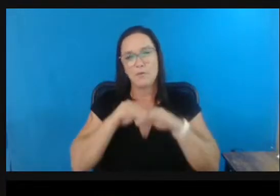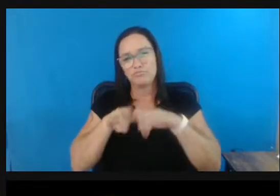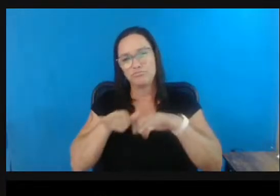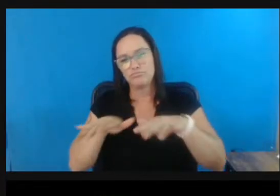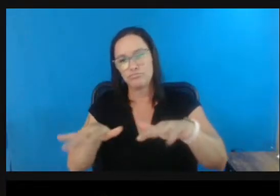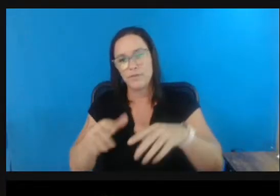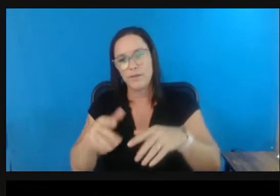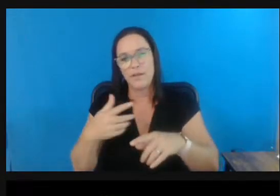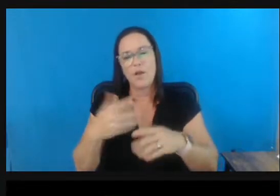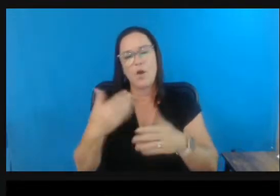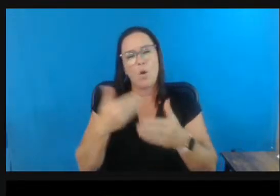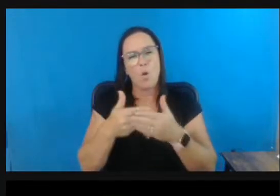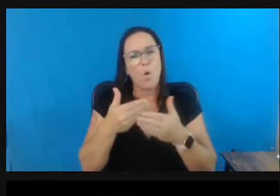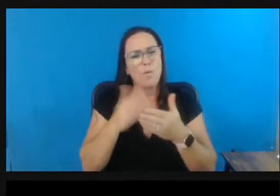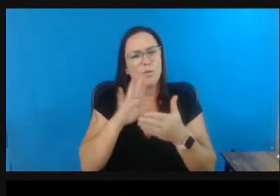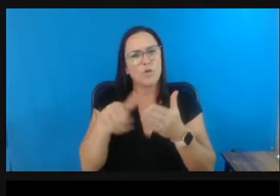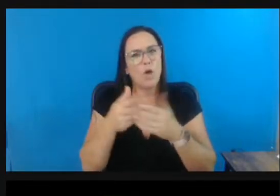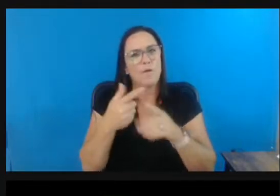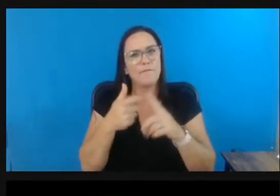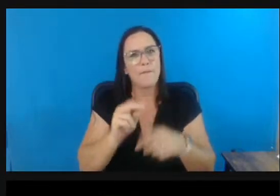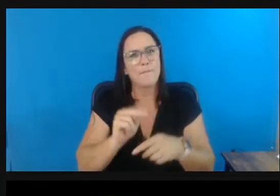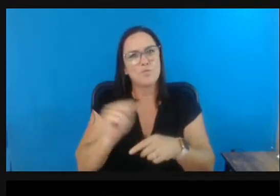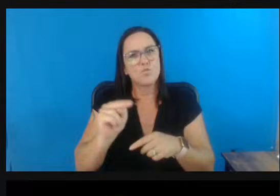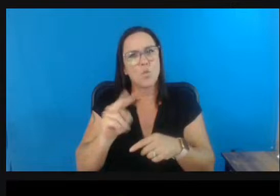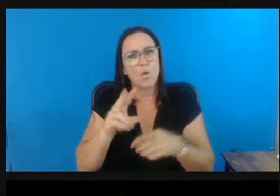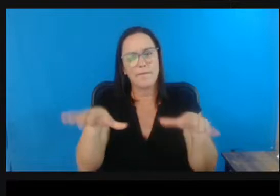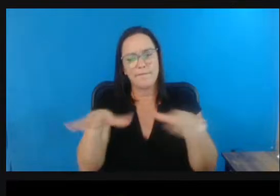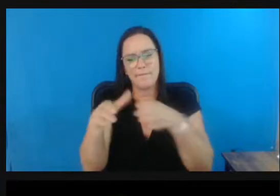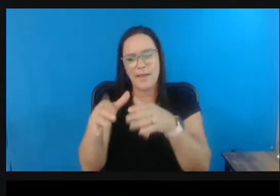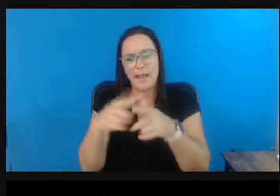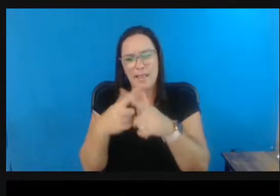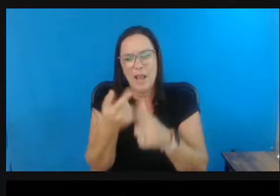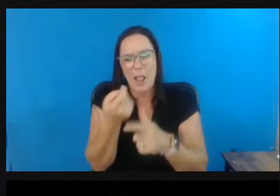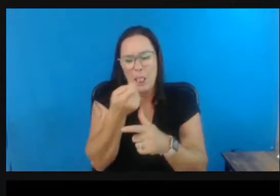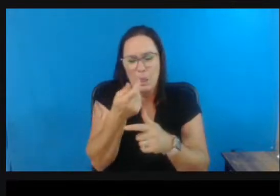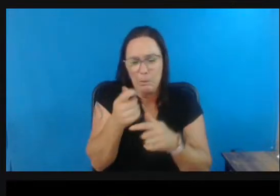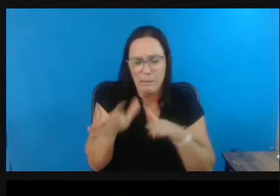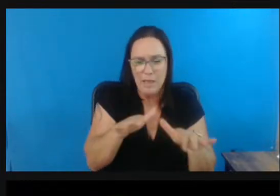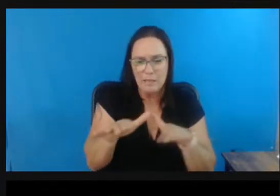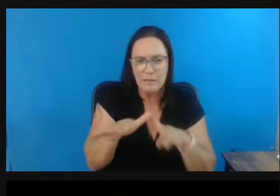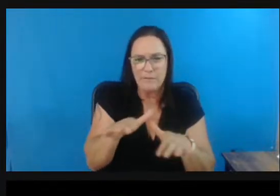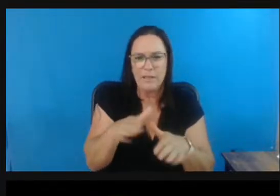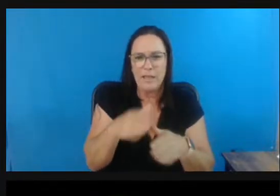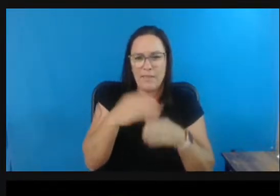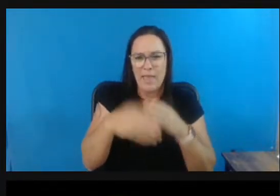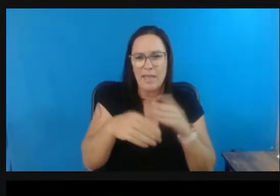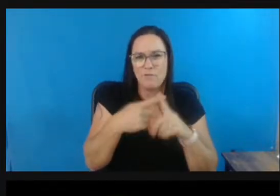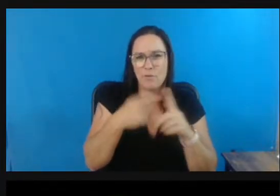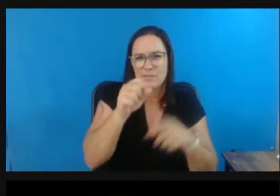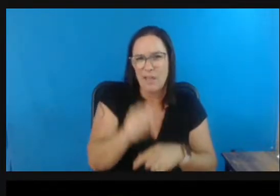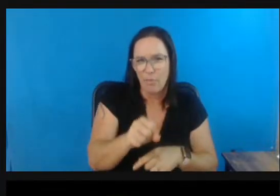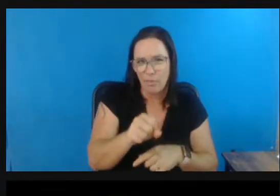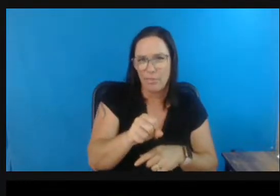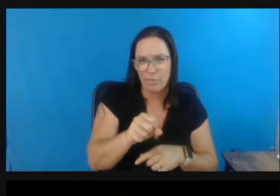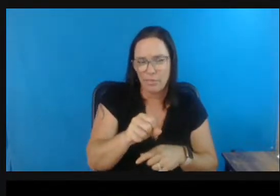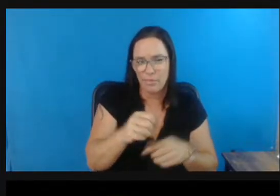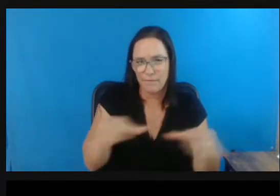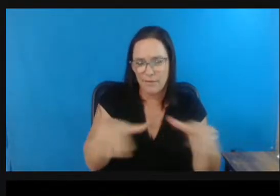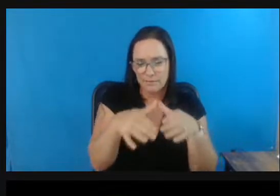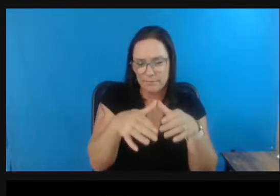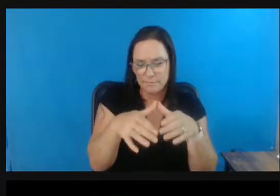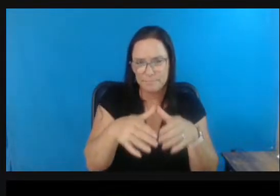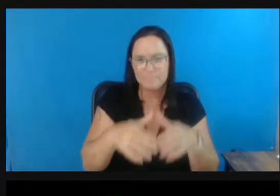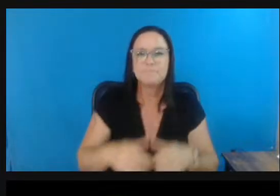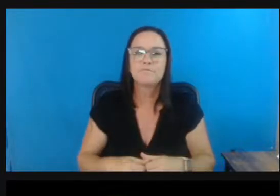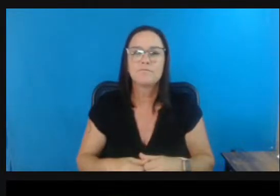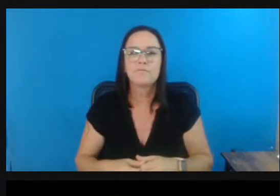from the north vent, with only a few minutes of activity at the very end of the episode from the south vent. Right